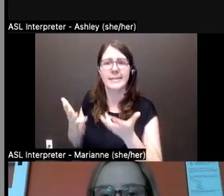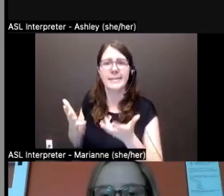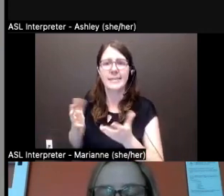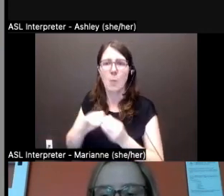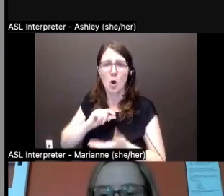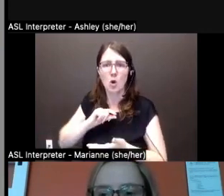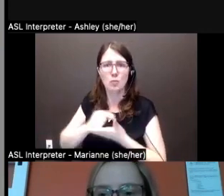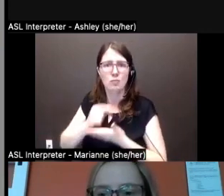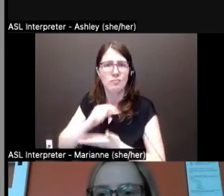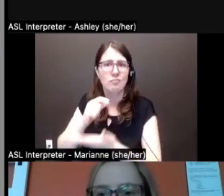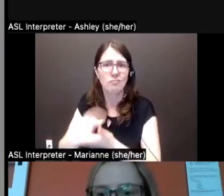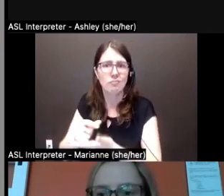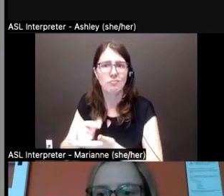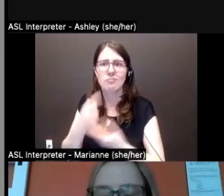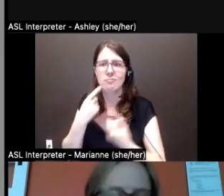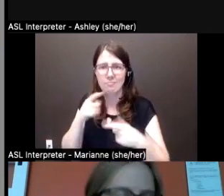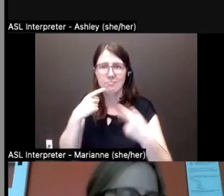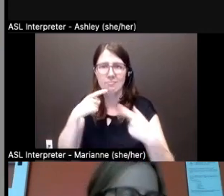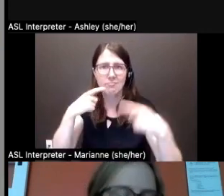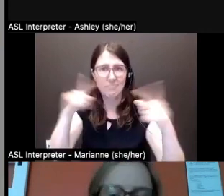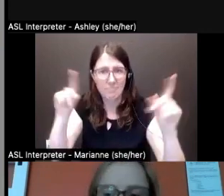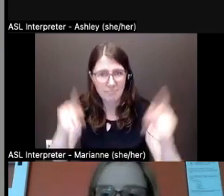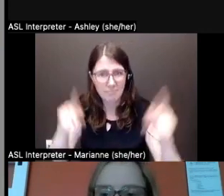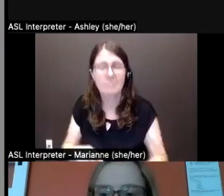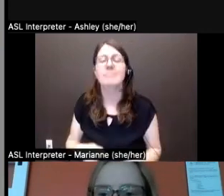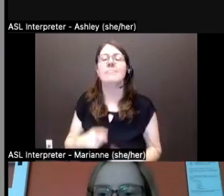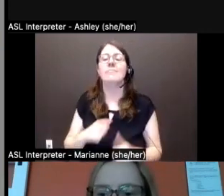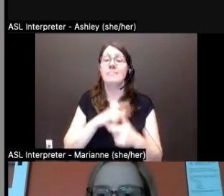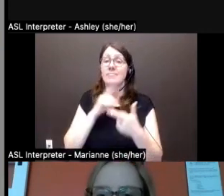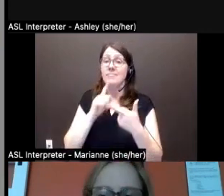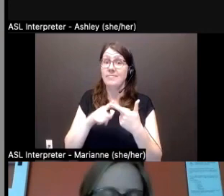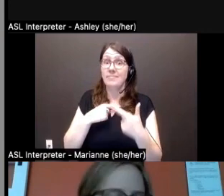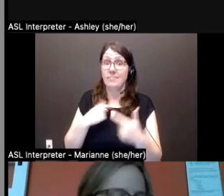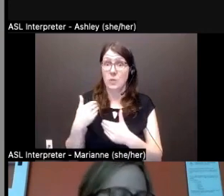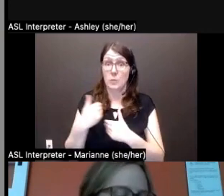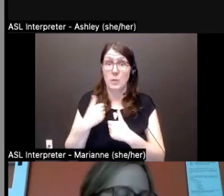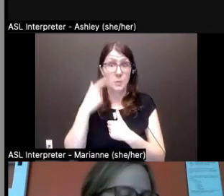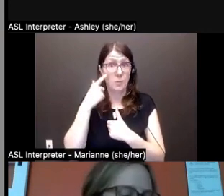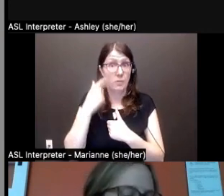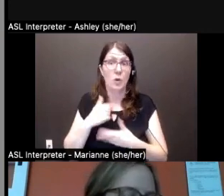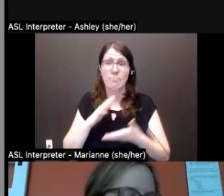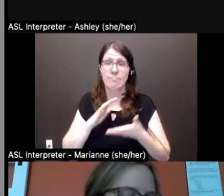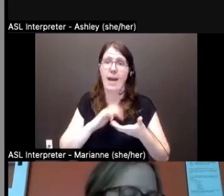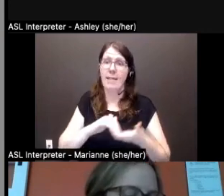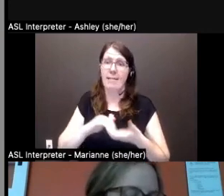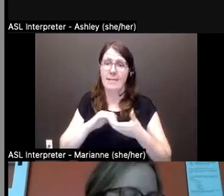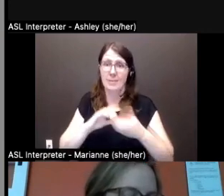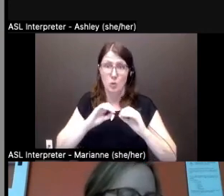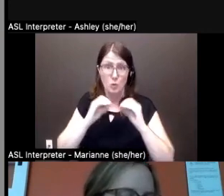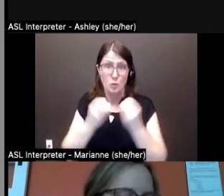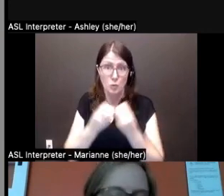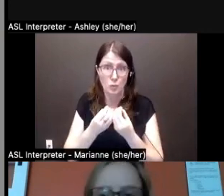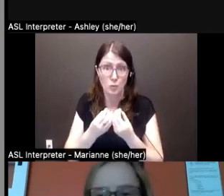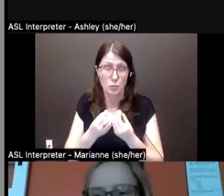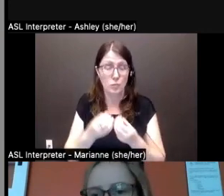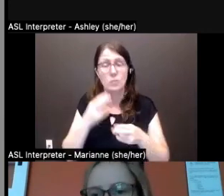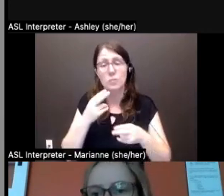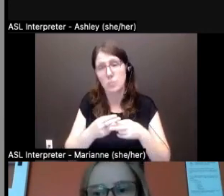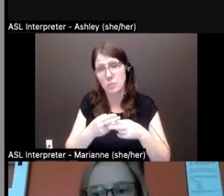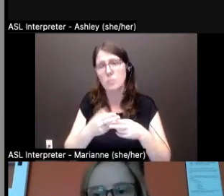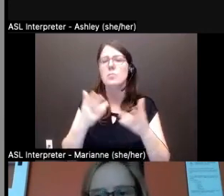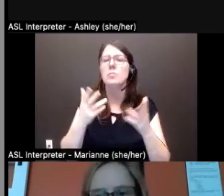and Sexuality Alliance, which is a safe space for queer youth and allies to come and really just hang